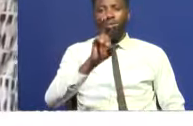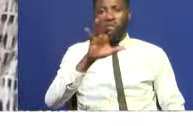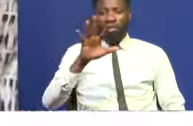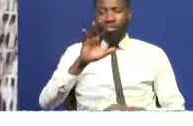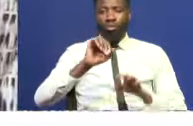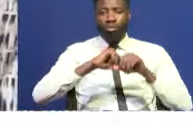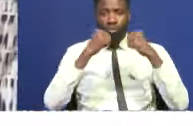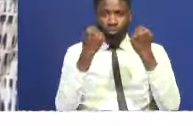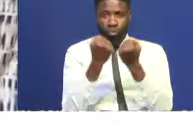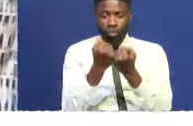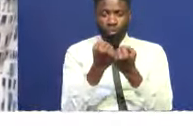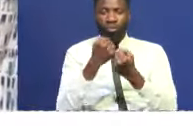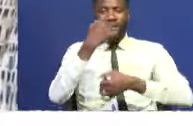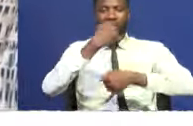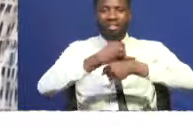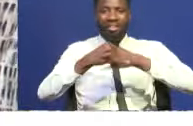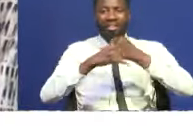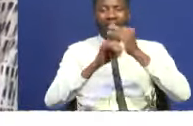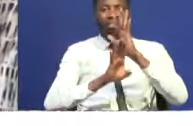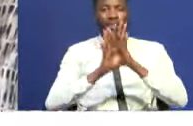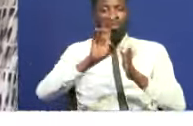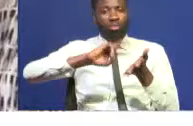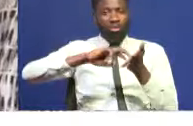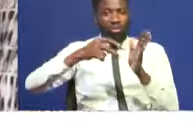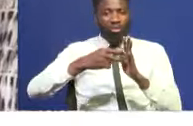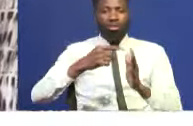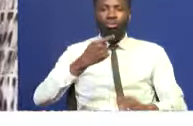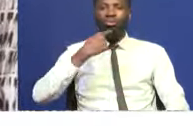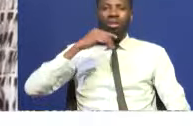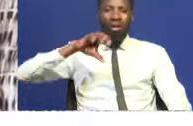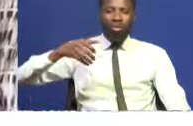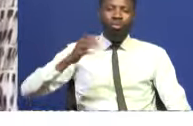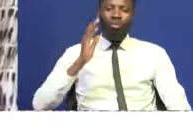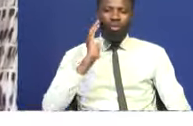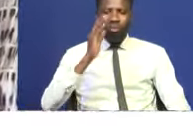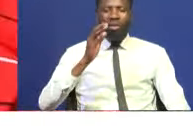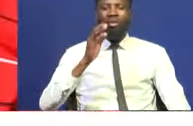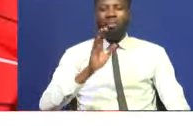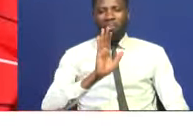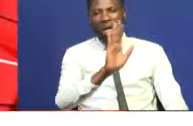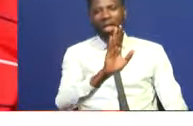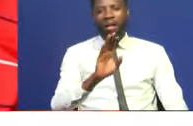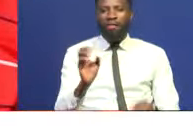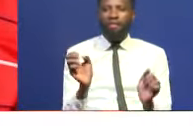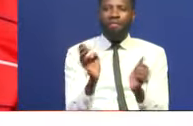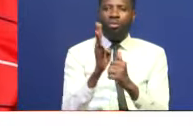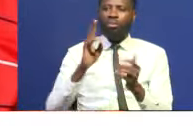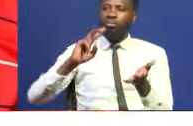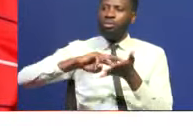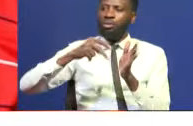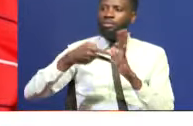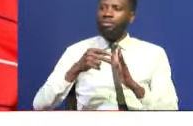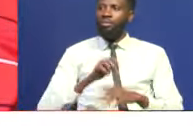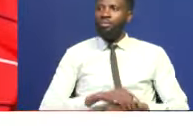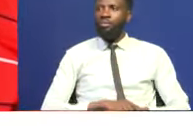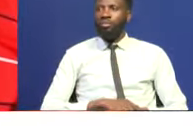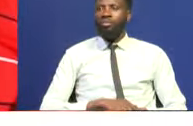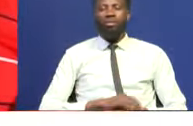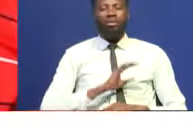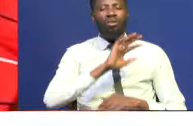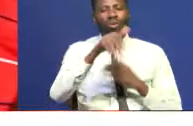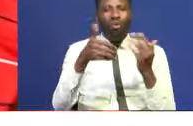infrastructure development projects, Turkana County governments are going to receive 14 projects. In all the facilities, the